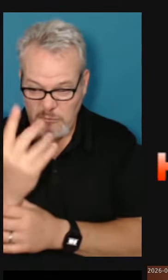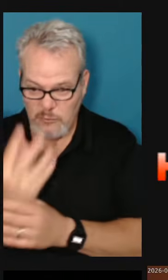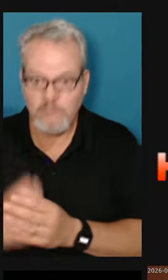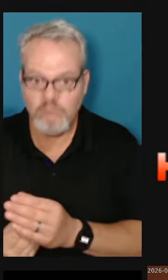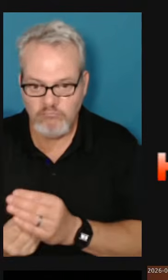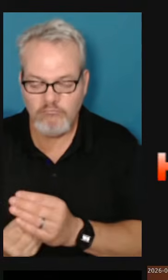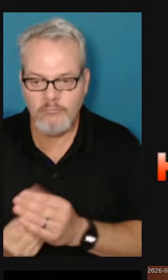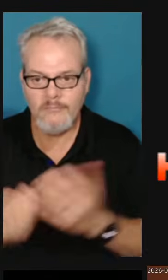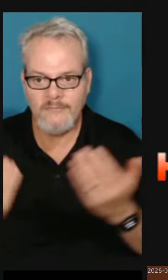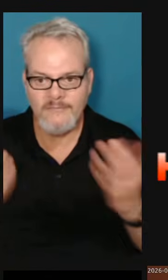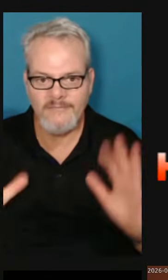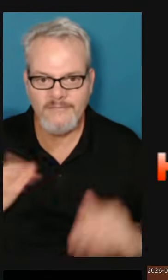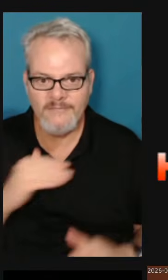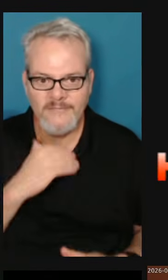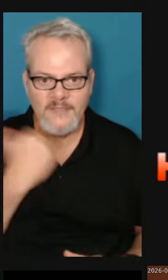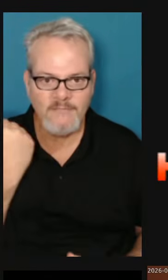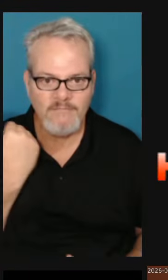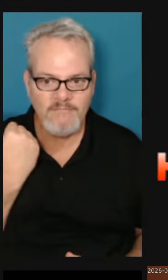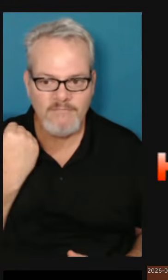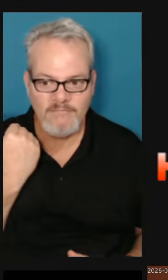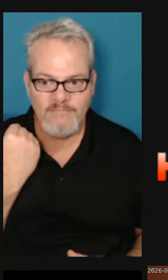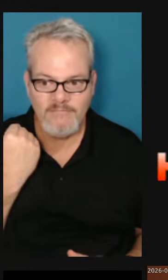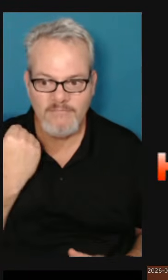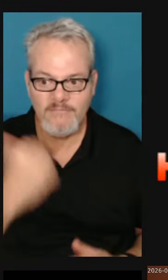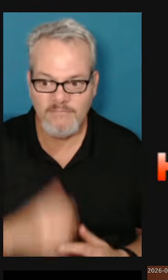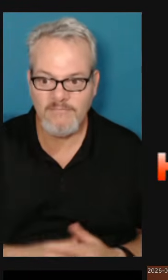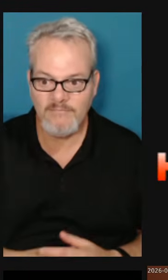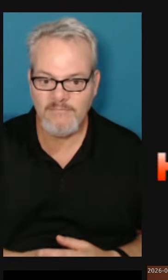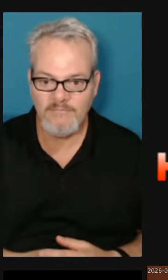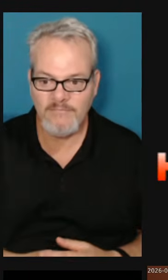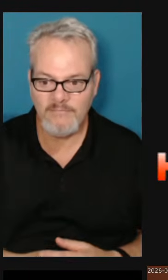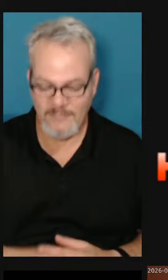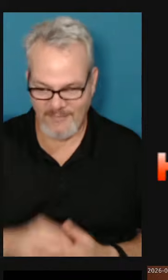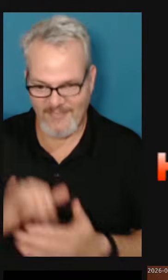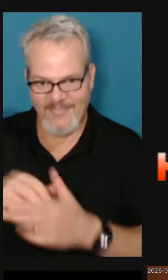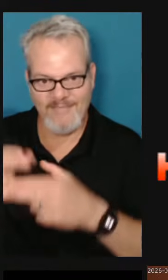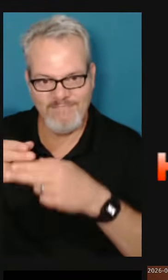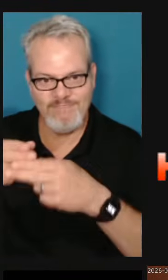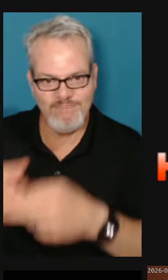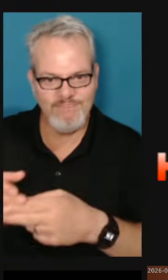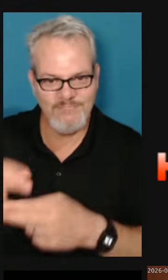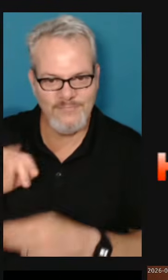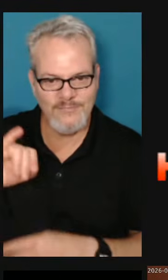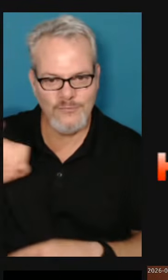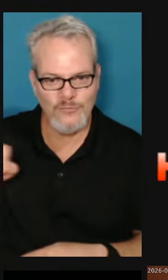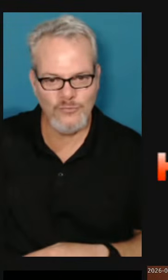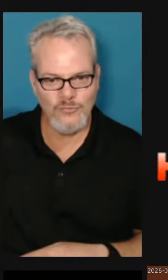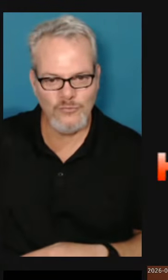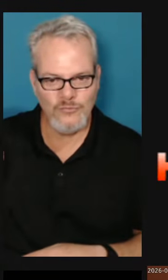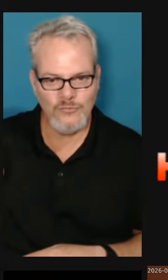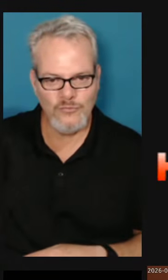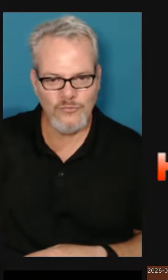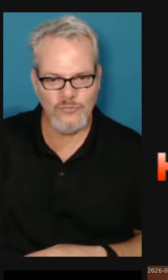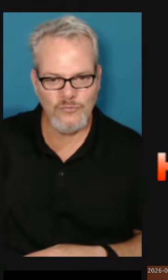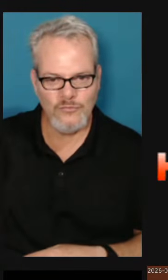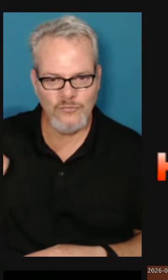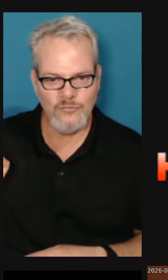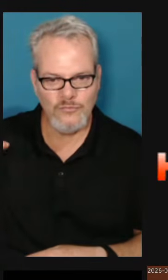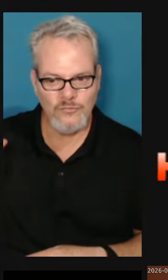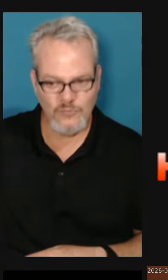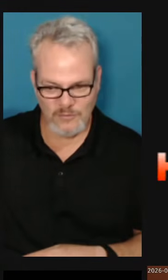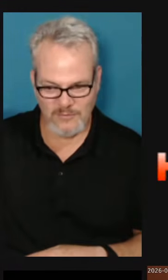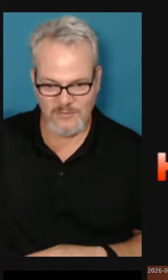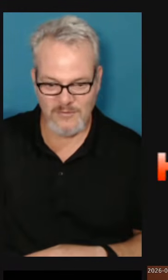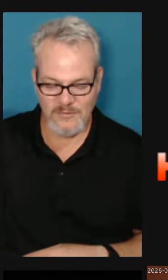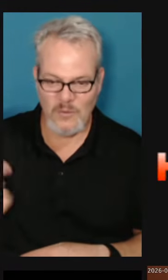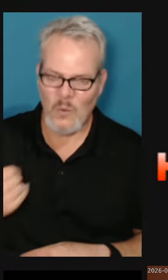done. So that's the jetting phenomenon we just saw here. And if we didn't have so much to talk about, I